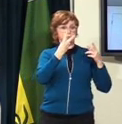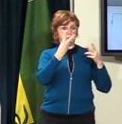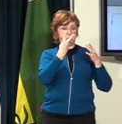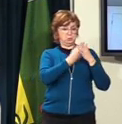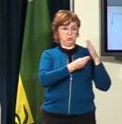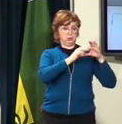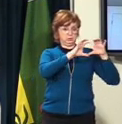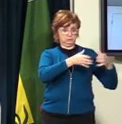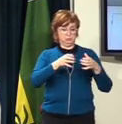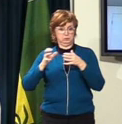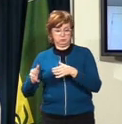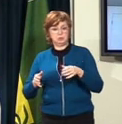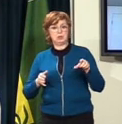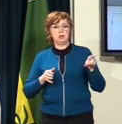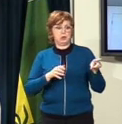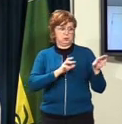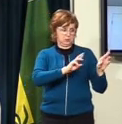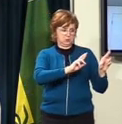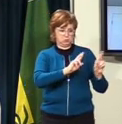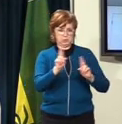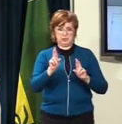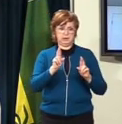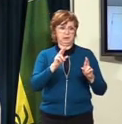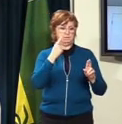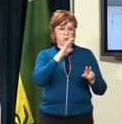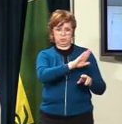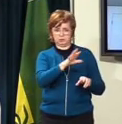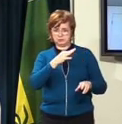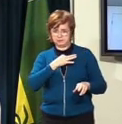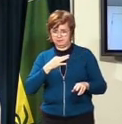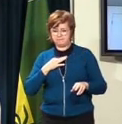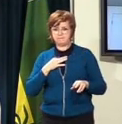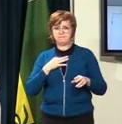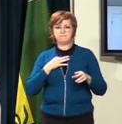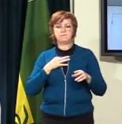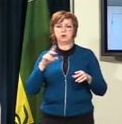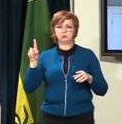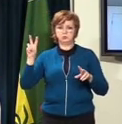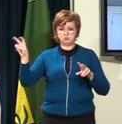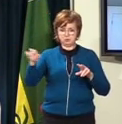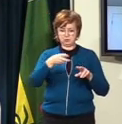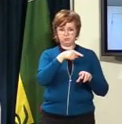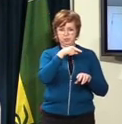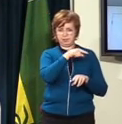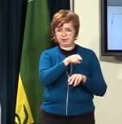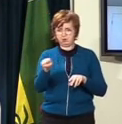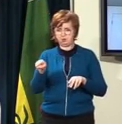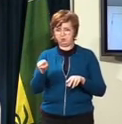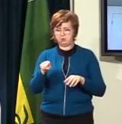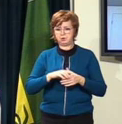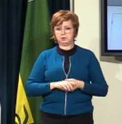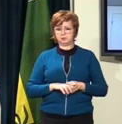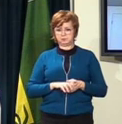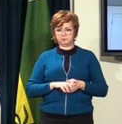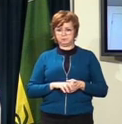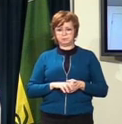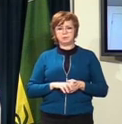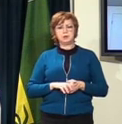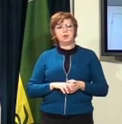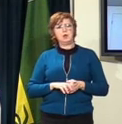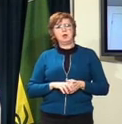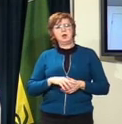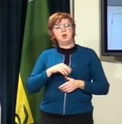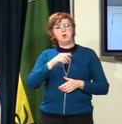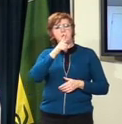be for staff that would be deployed into the field hospital. I'll just keep in mind that the type of patient that would